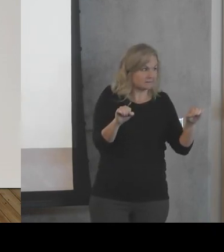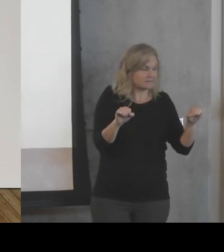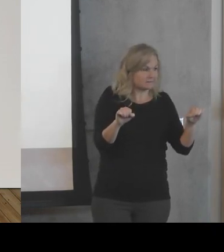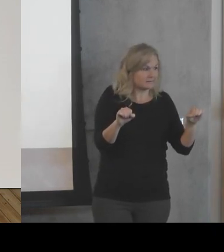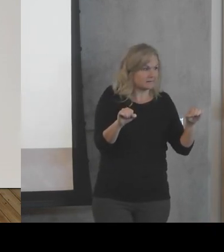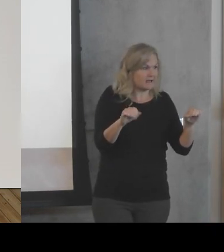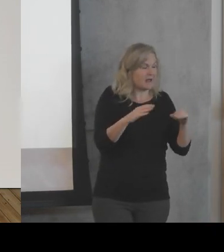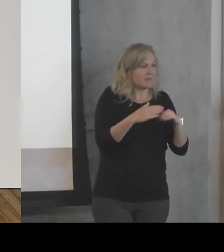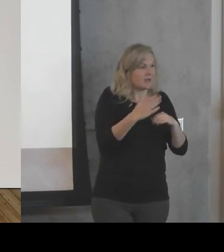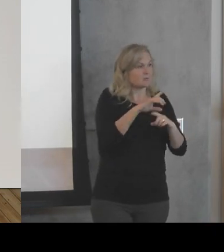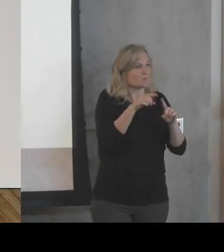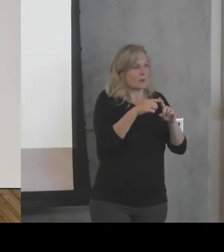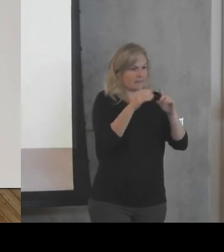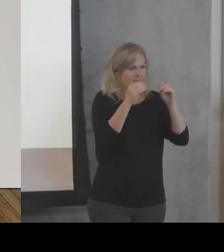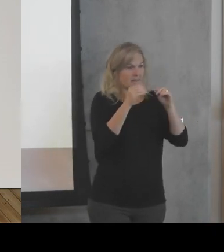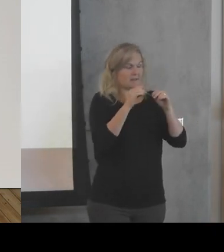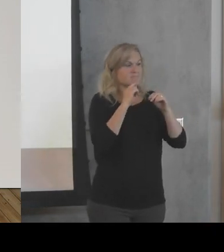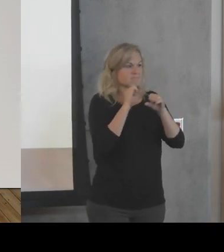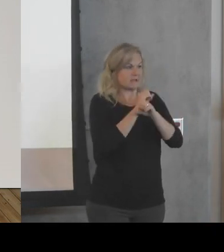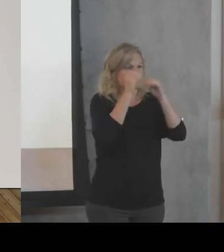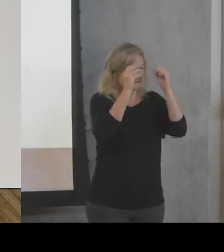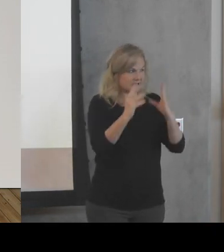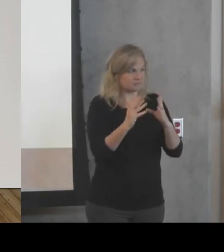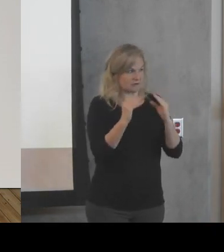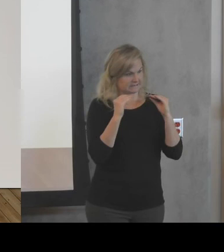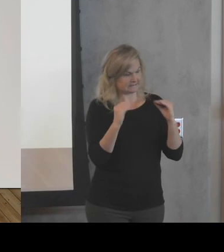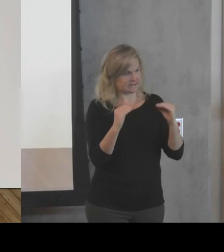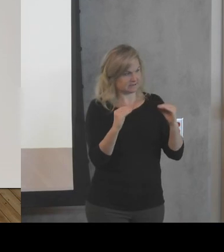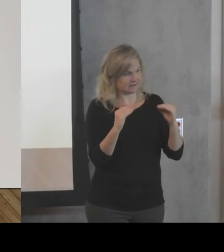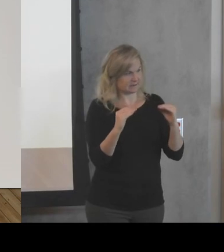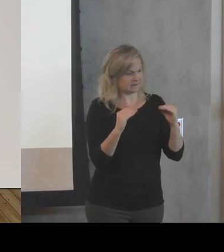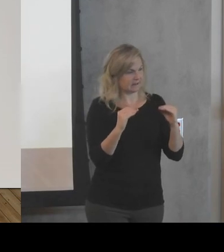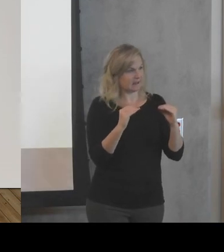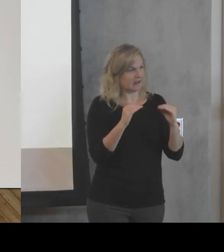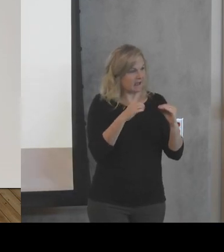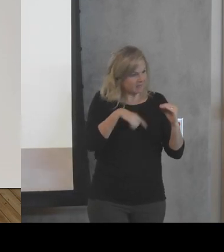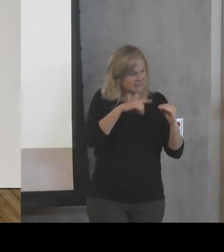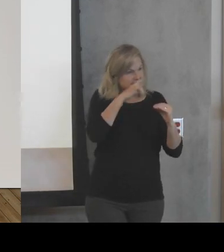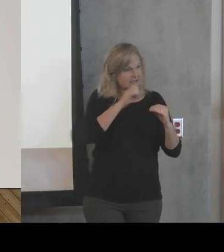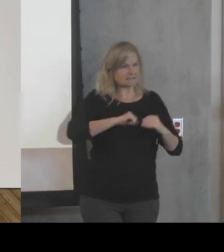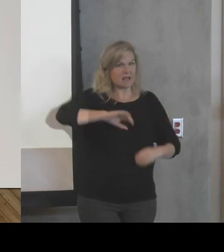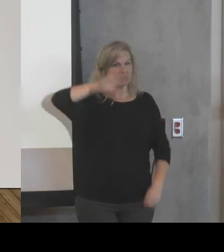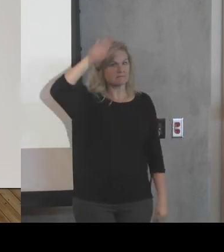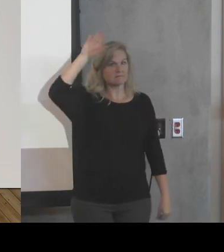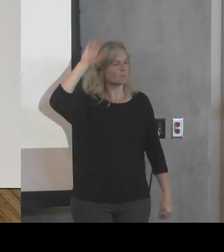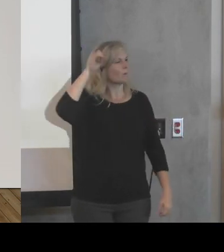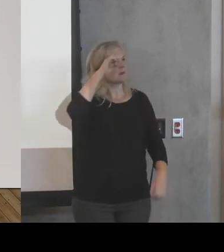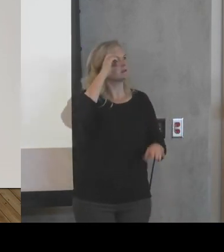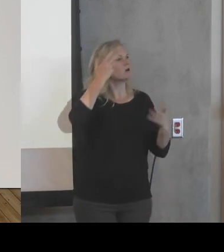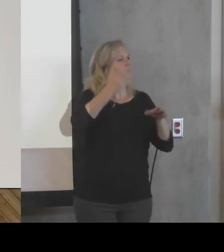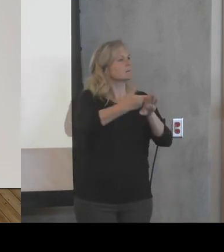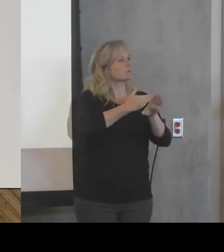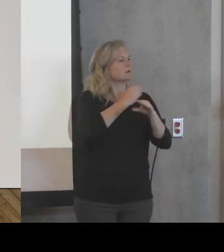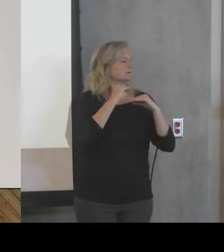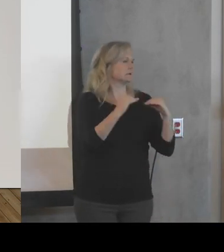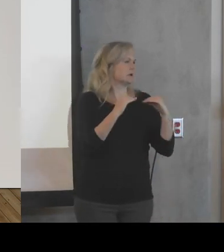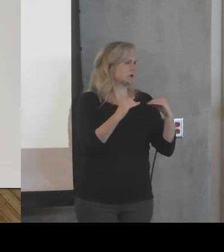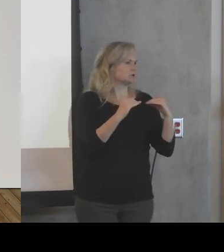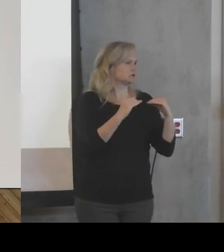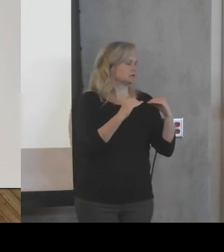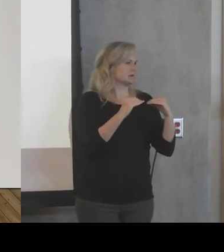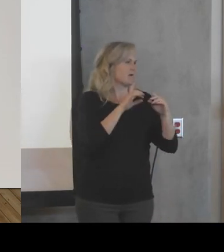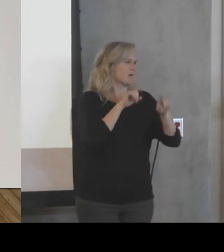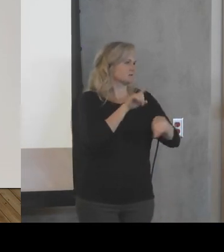when the teacher is teaching the lesson, these are the kids putting up their hand and answering their questions, and they know, and